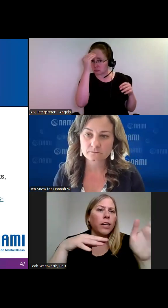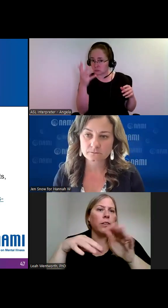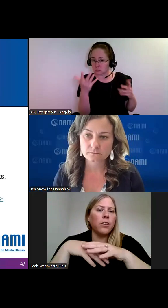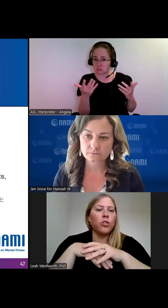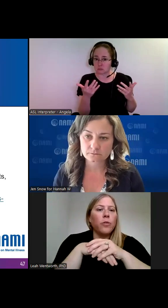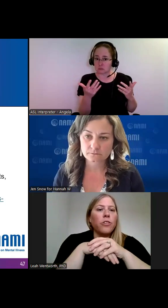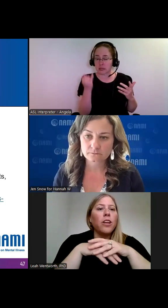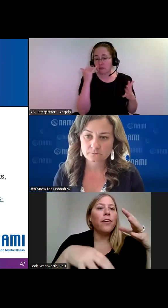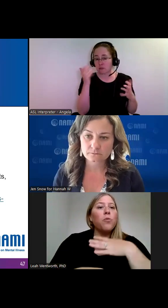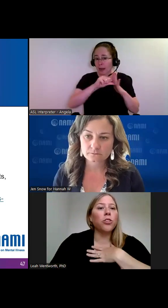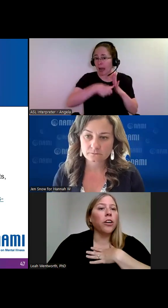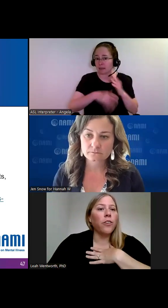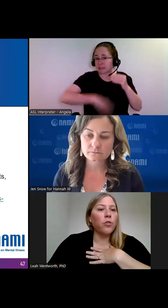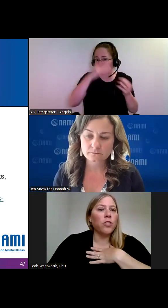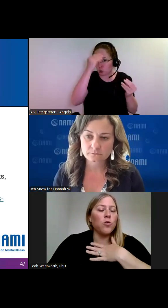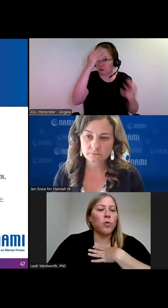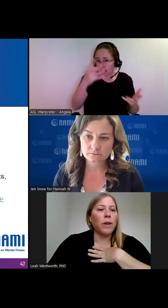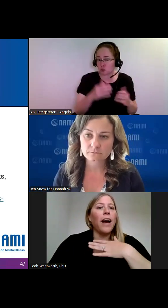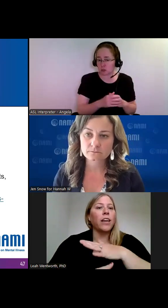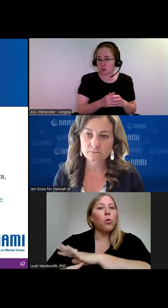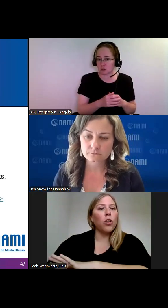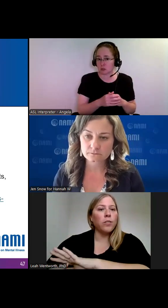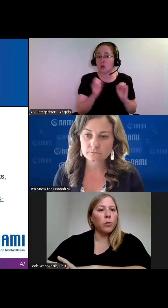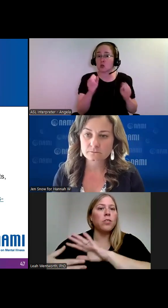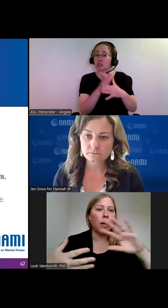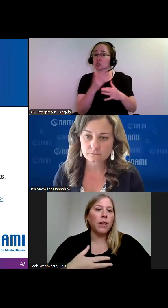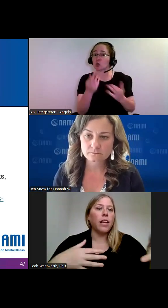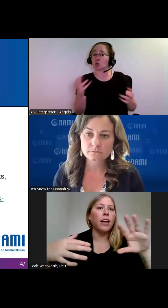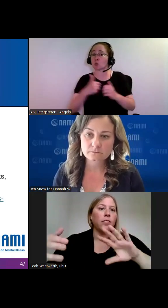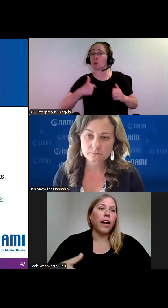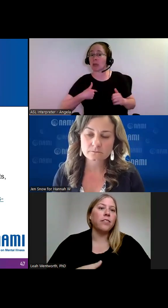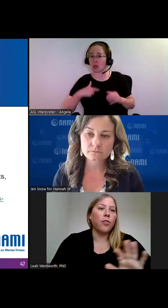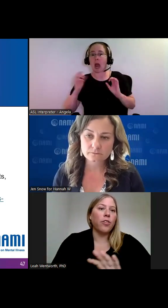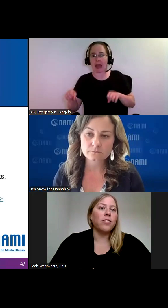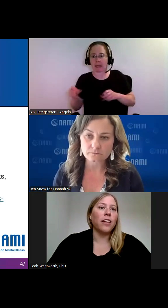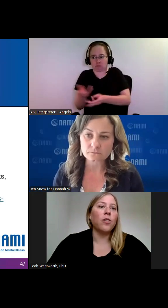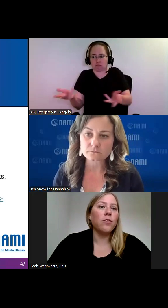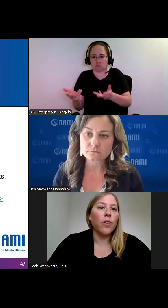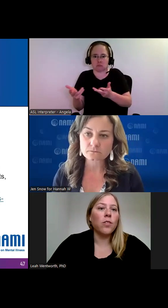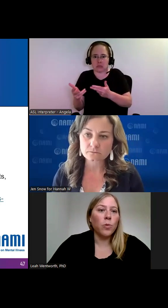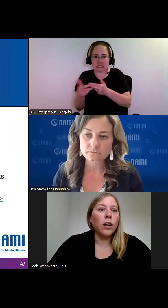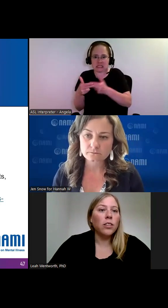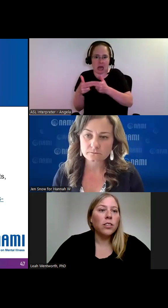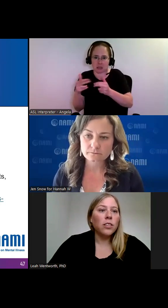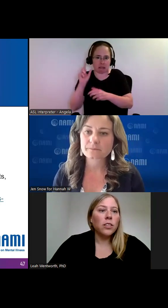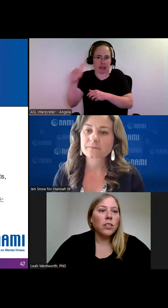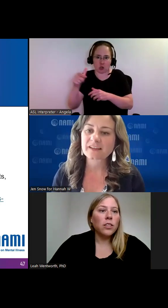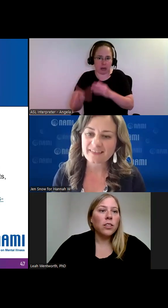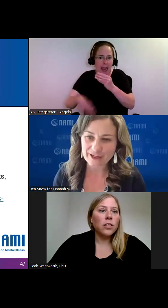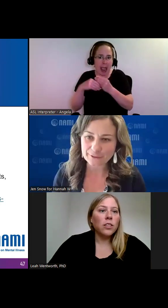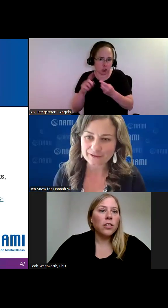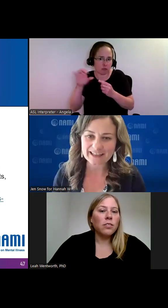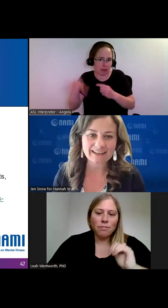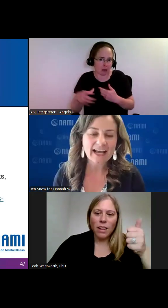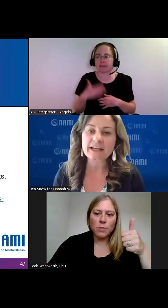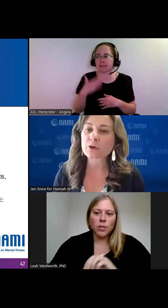you want to highlight additional information, if you want to share any of those resources with me, I can work as we're disseminating the slides and other things to get those out to folks as well.